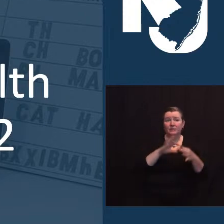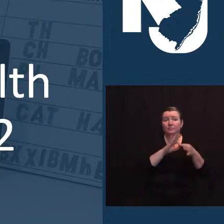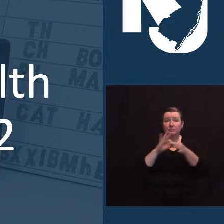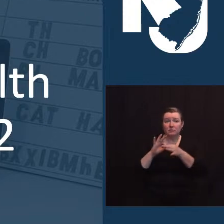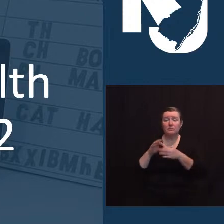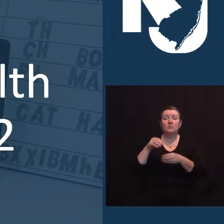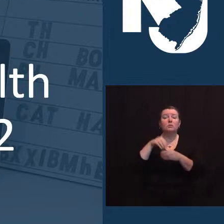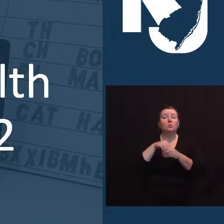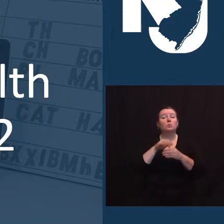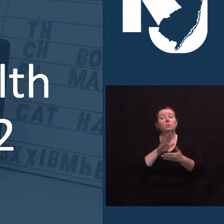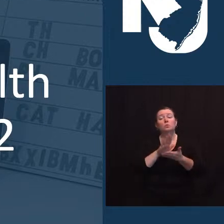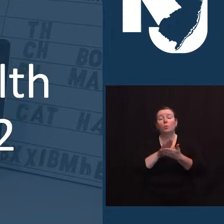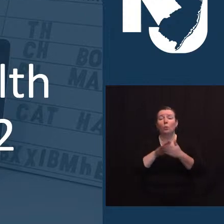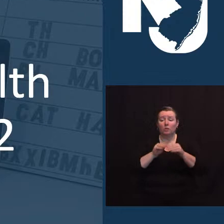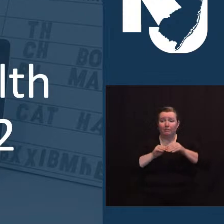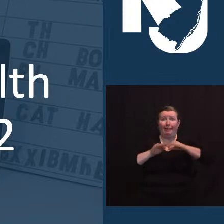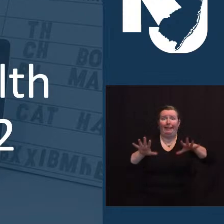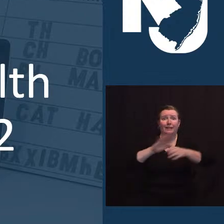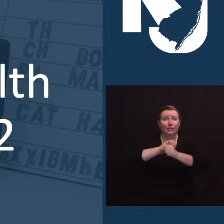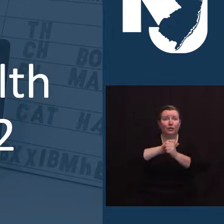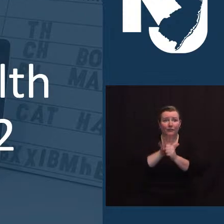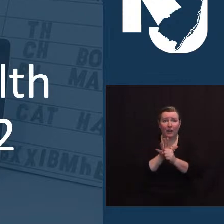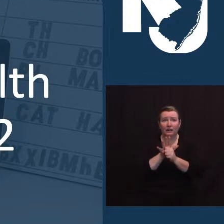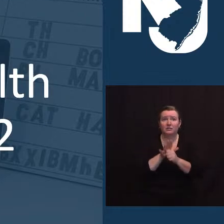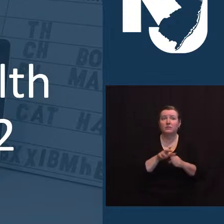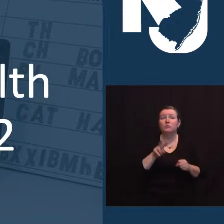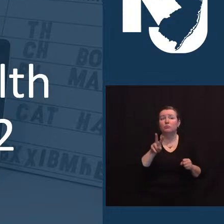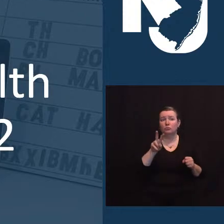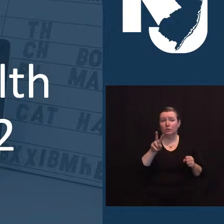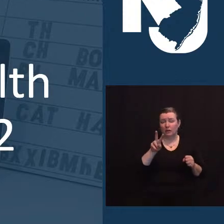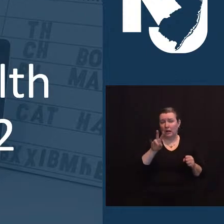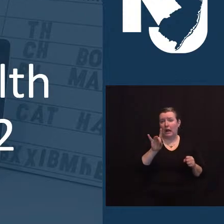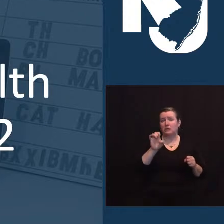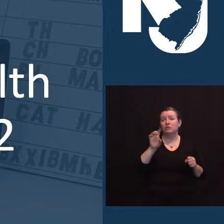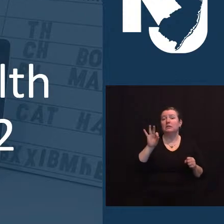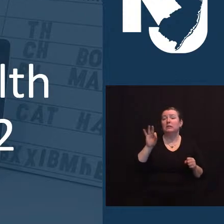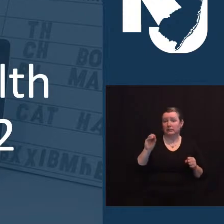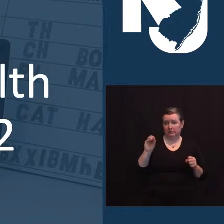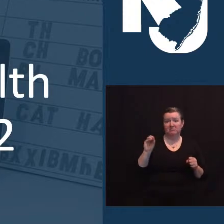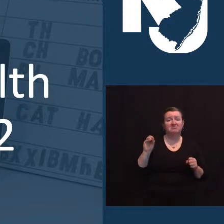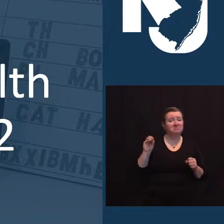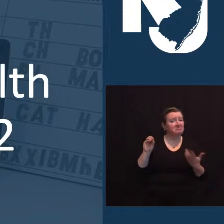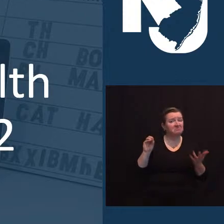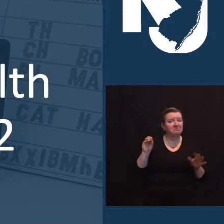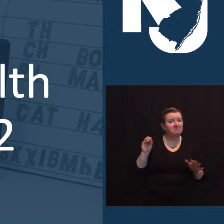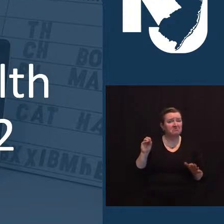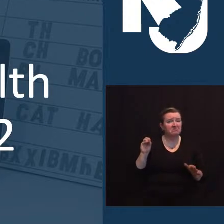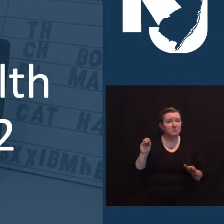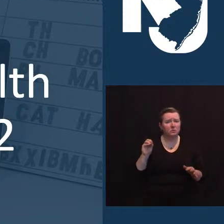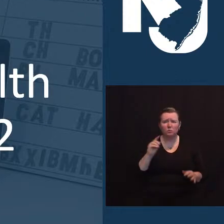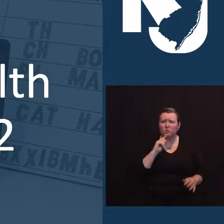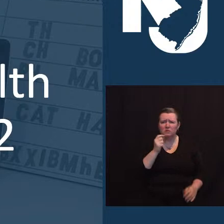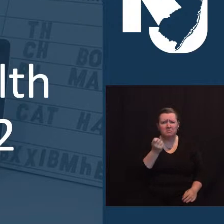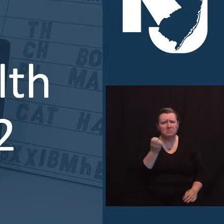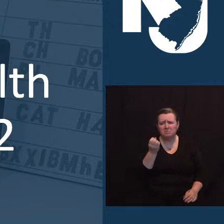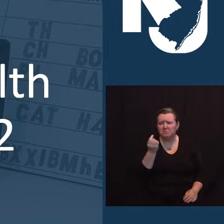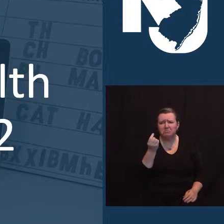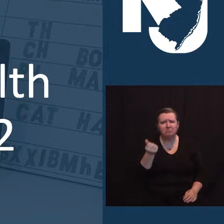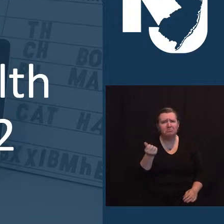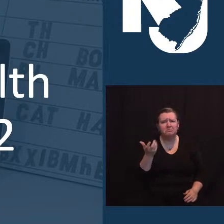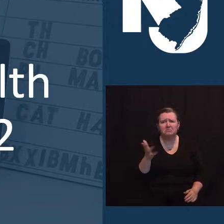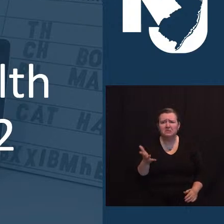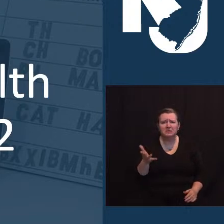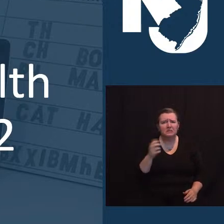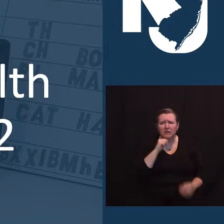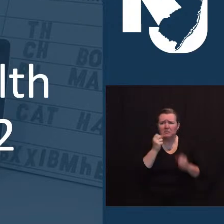spread since August 1st is 890. That is fewer than 0.2% of all the cases that we have recorded